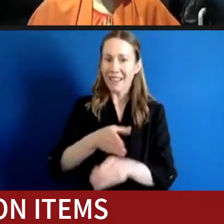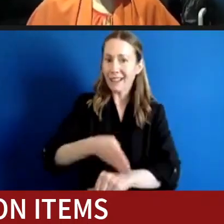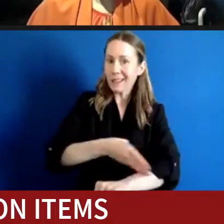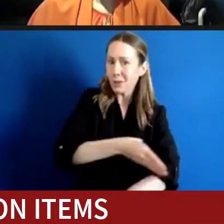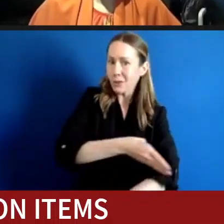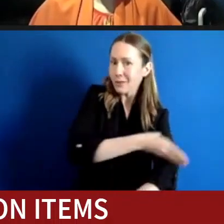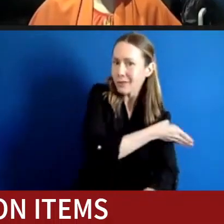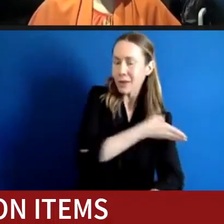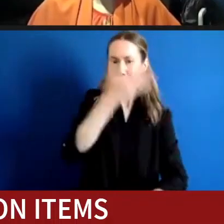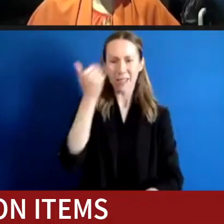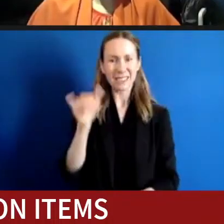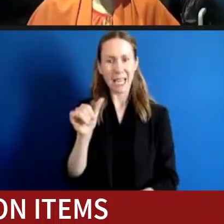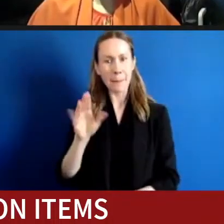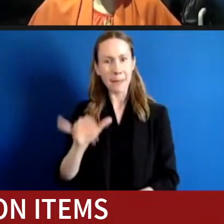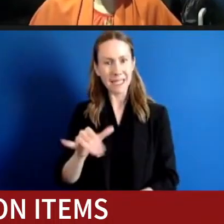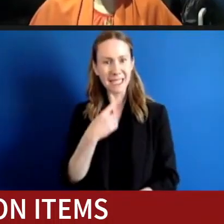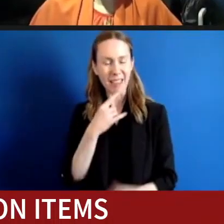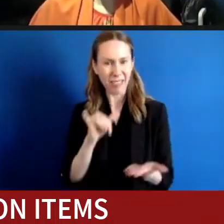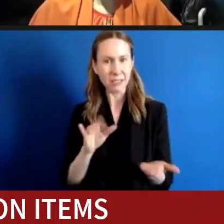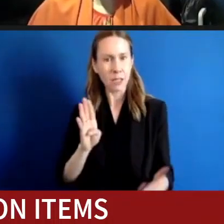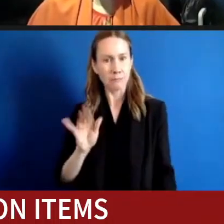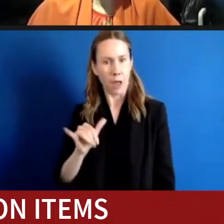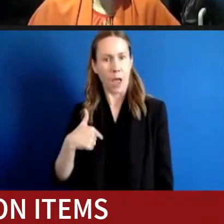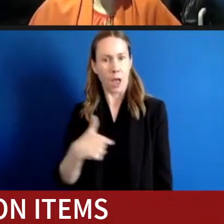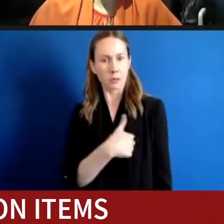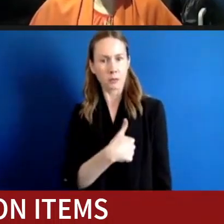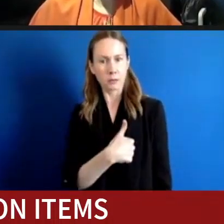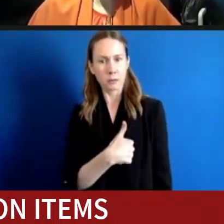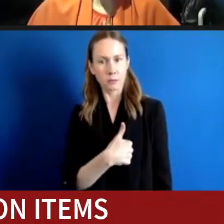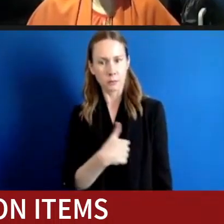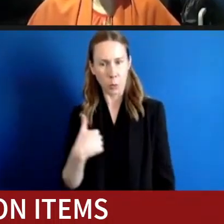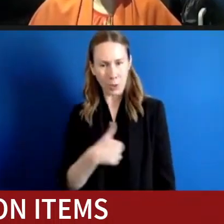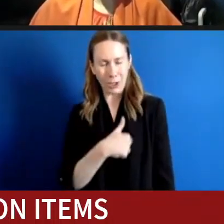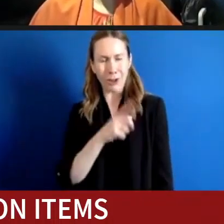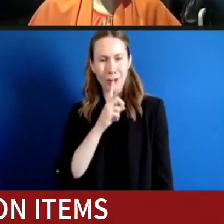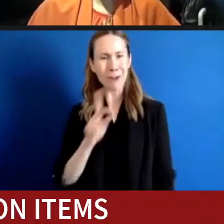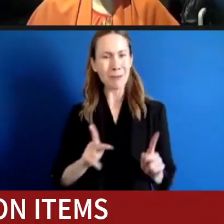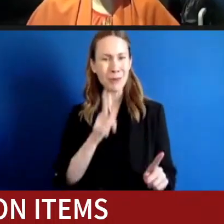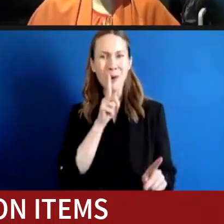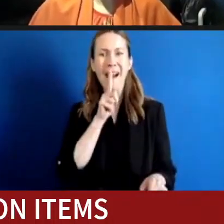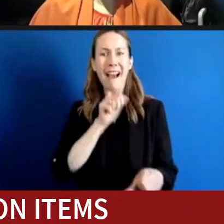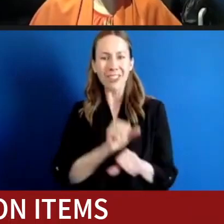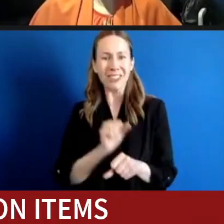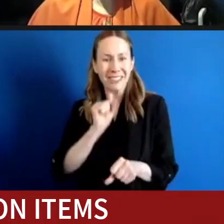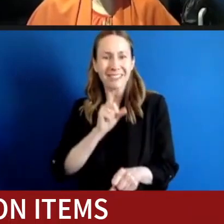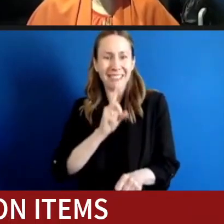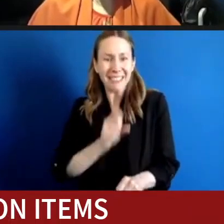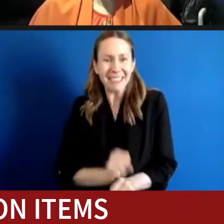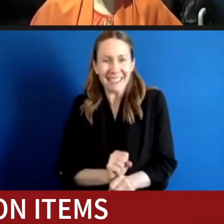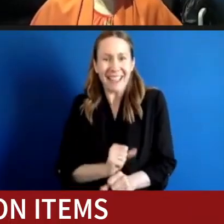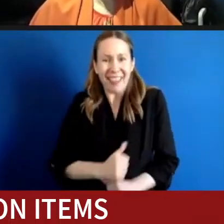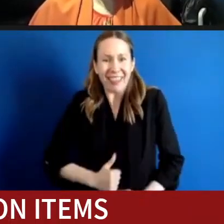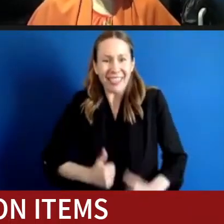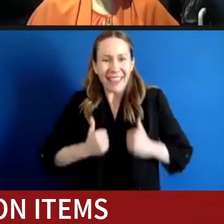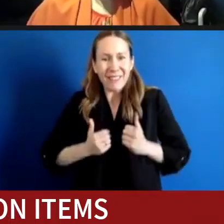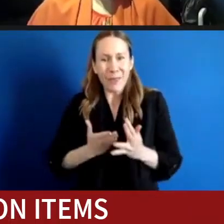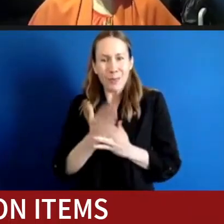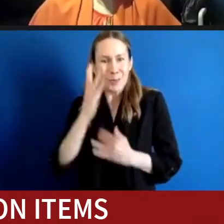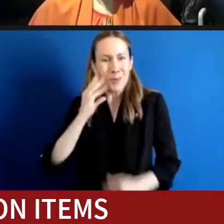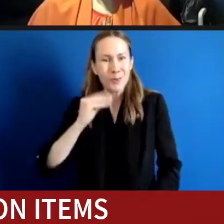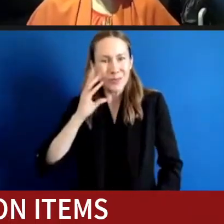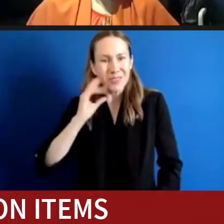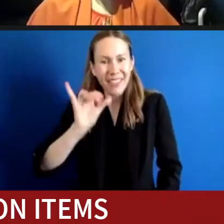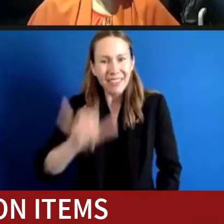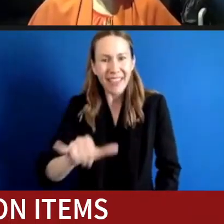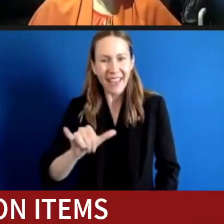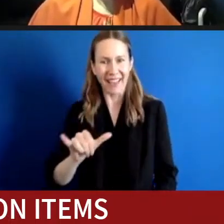like by us and by the people who actually have lived this, and so they are trying to study it to help other people.